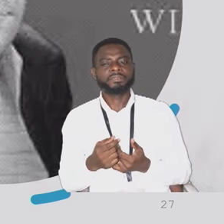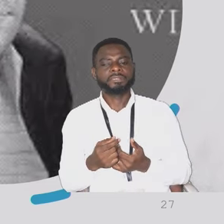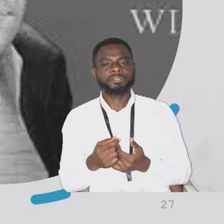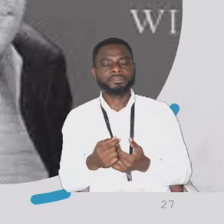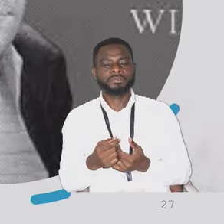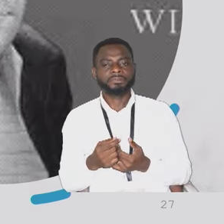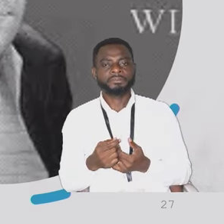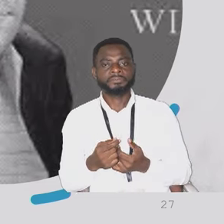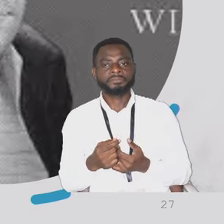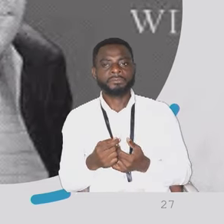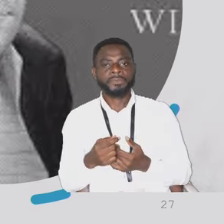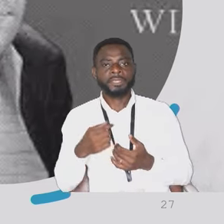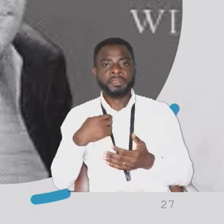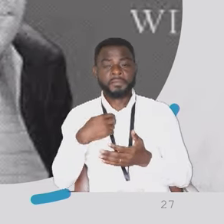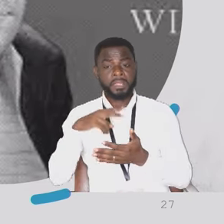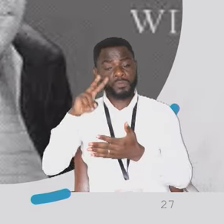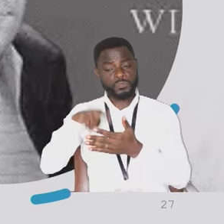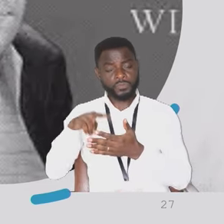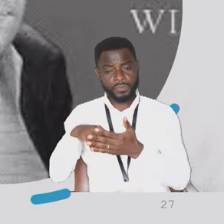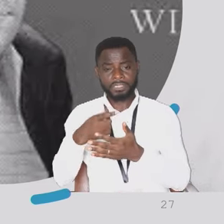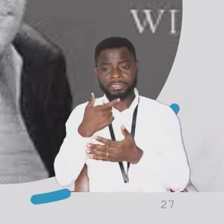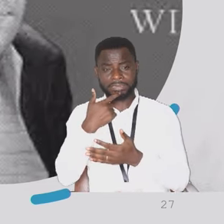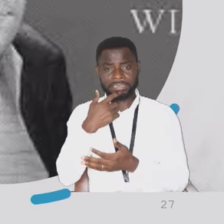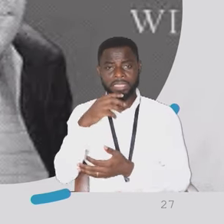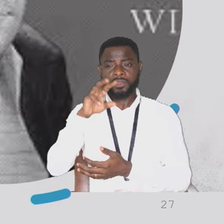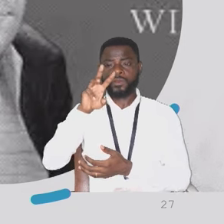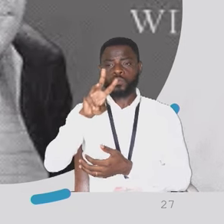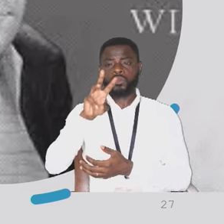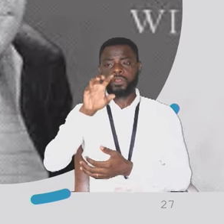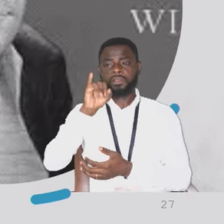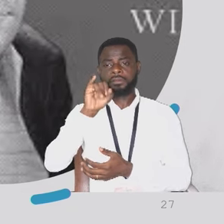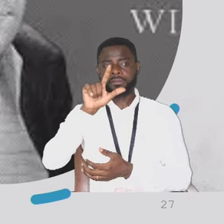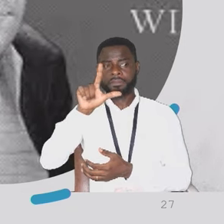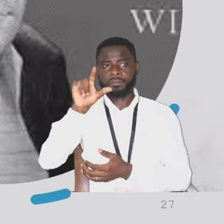And I read about him from Wikipedia. It says that William Wilberforce